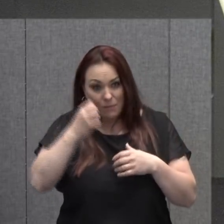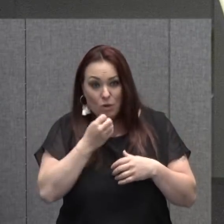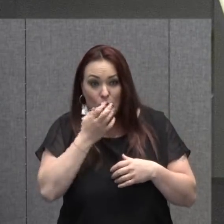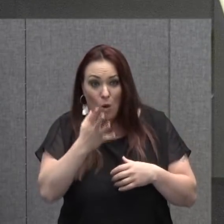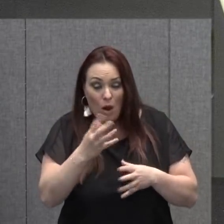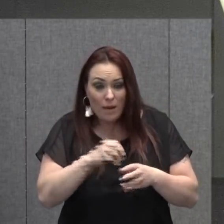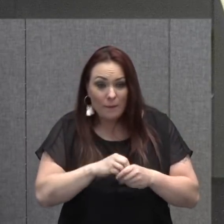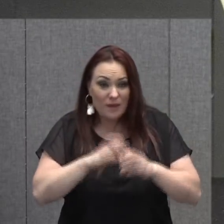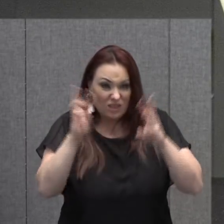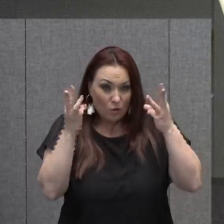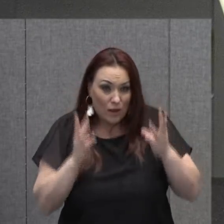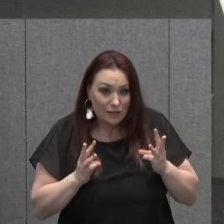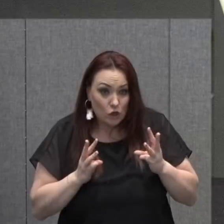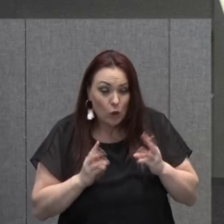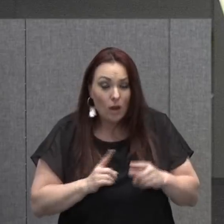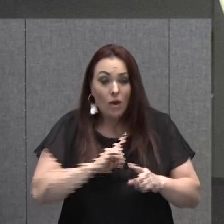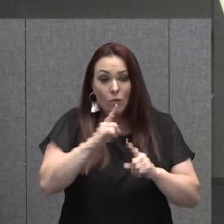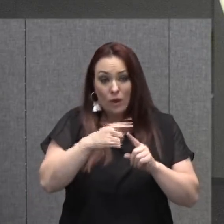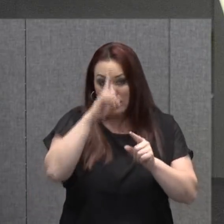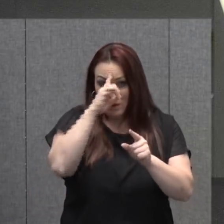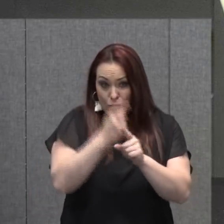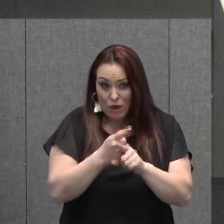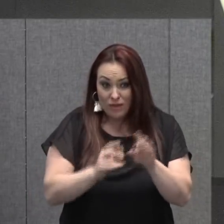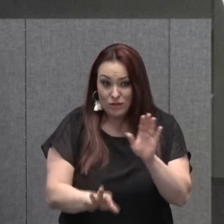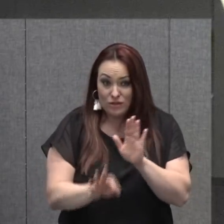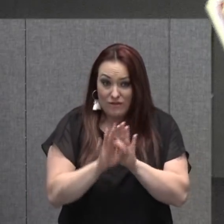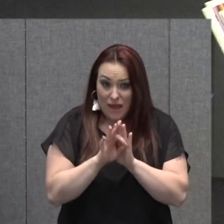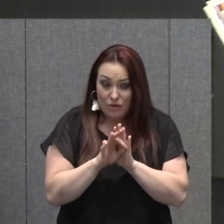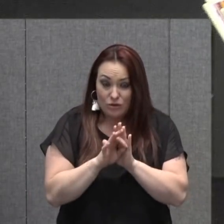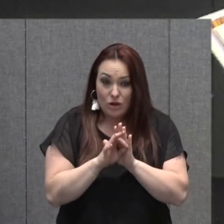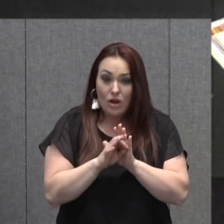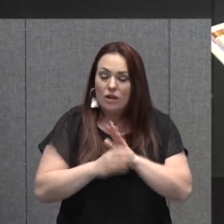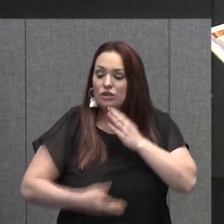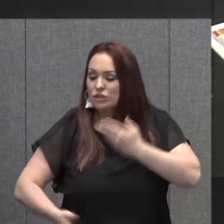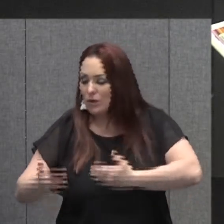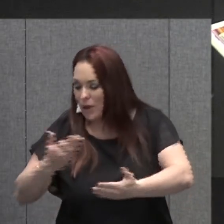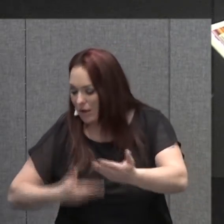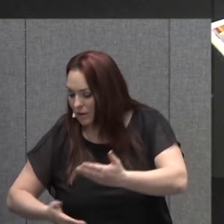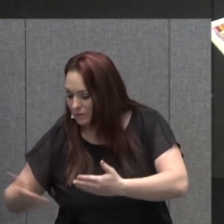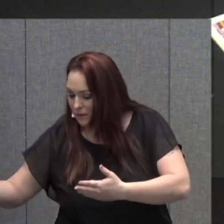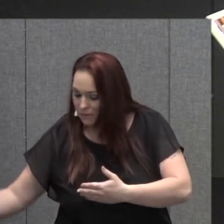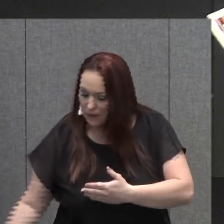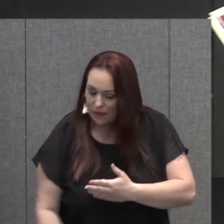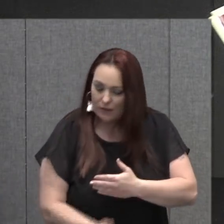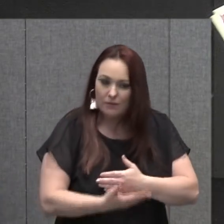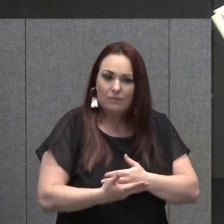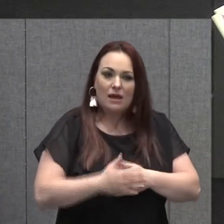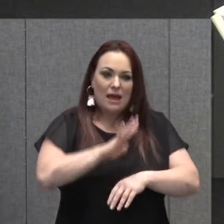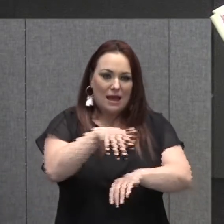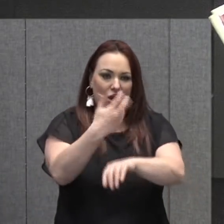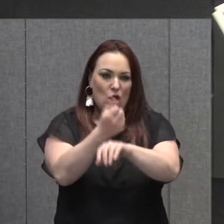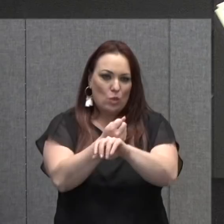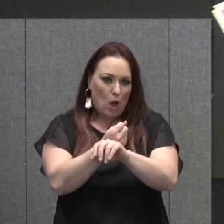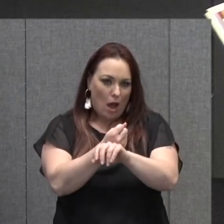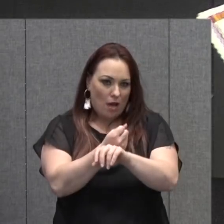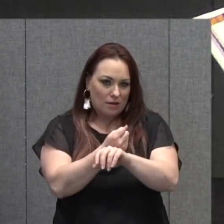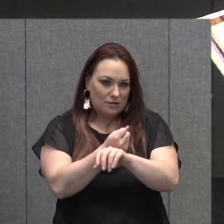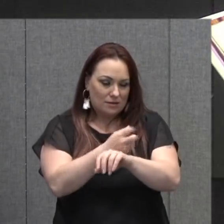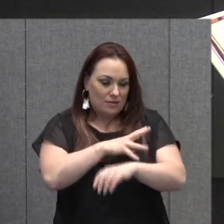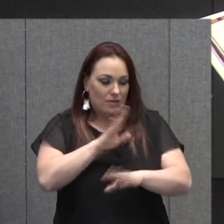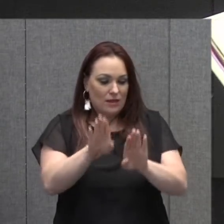brothers found her, she welcomed them in and locked the door behind them, and Coyote followed their